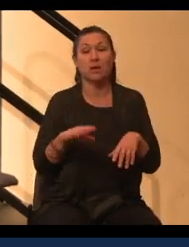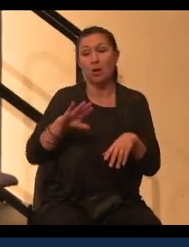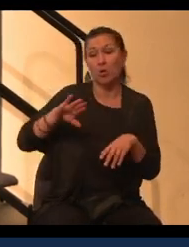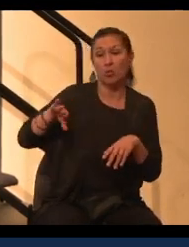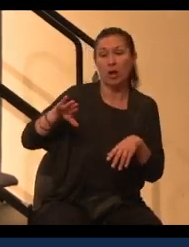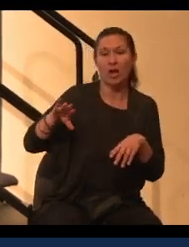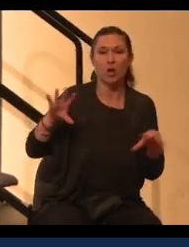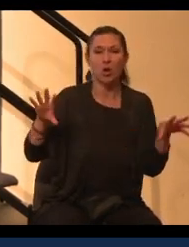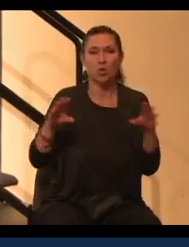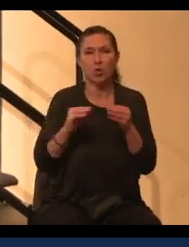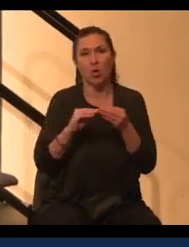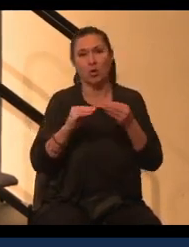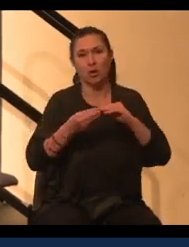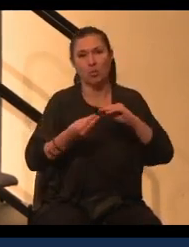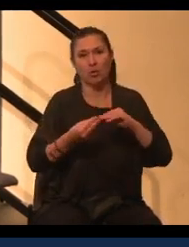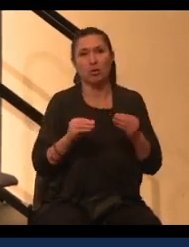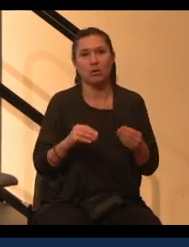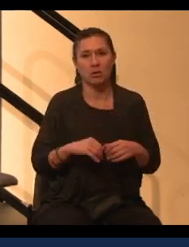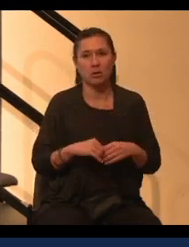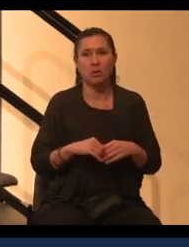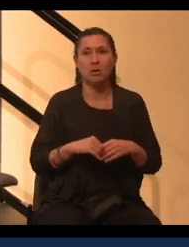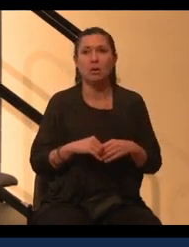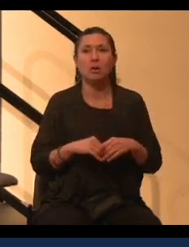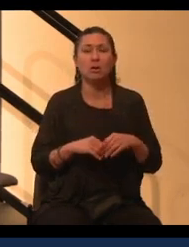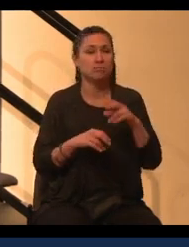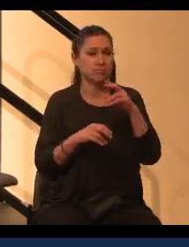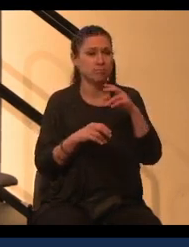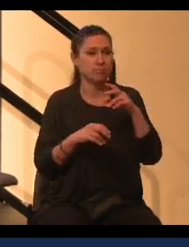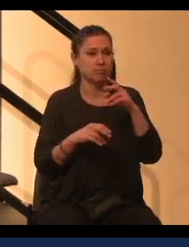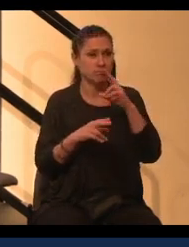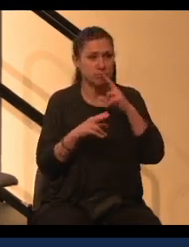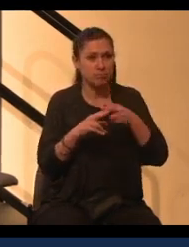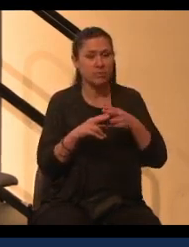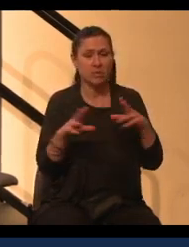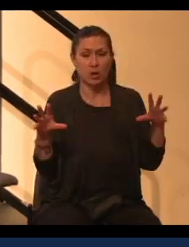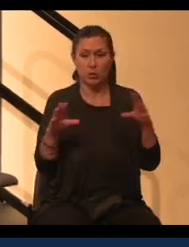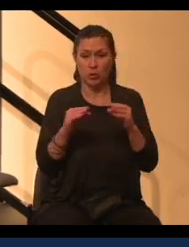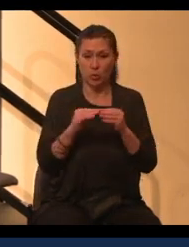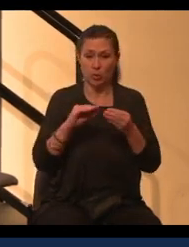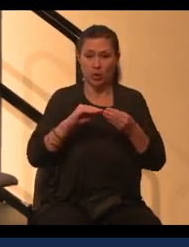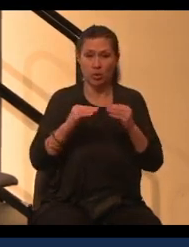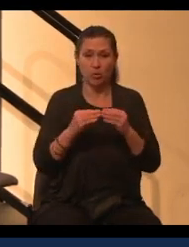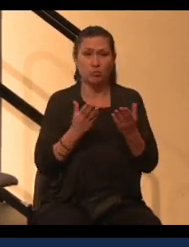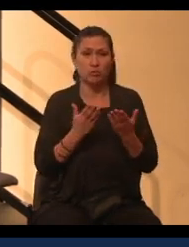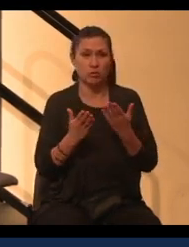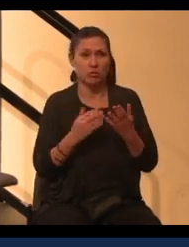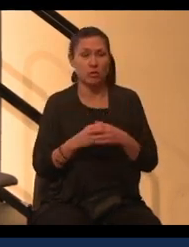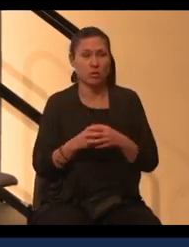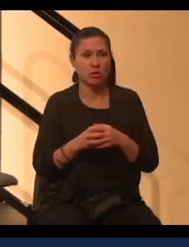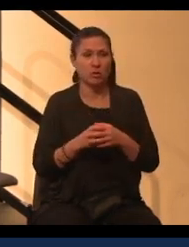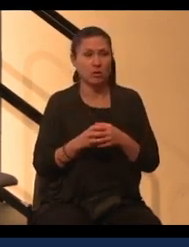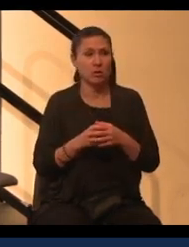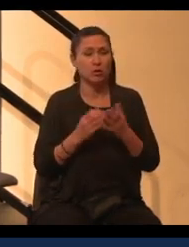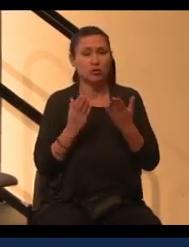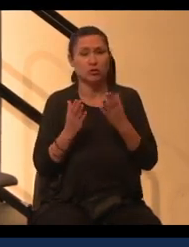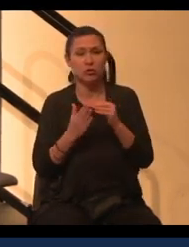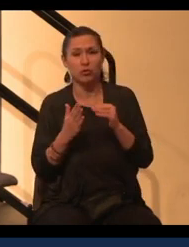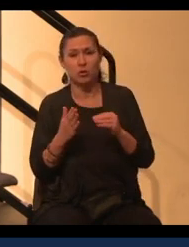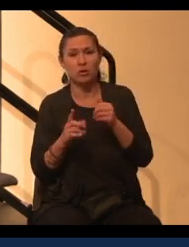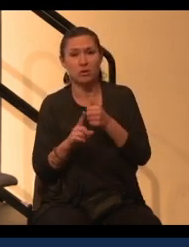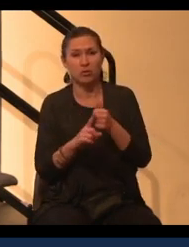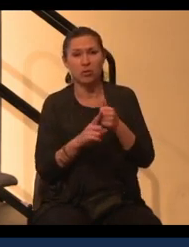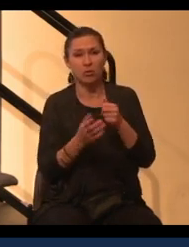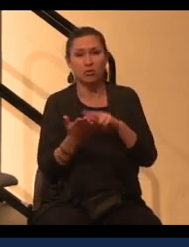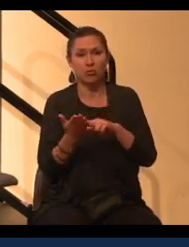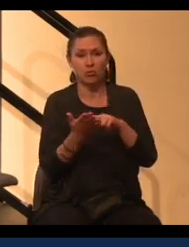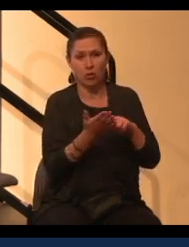the total population. And what I should say too is when I define our total population that we serve not only students that are